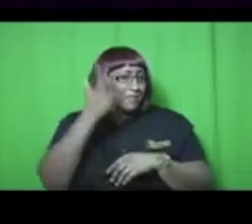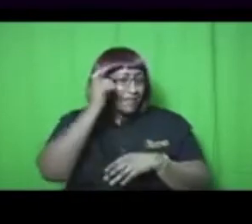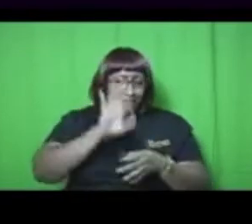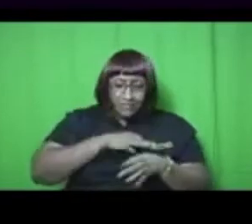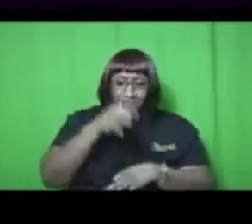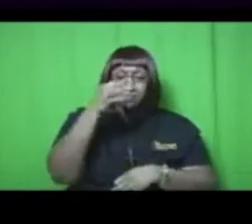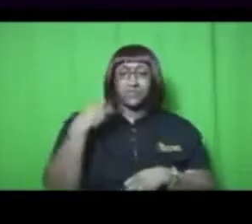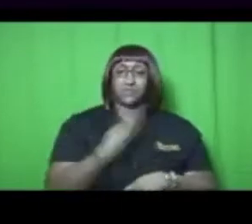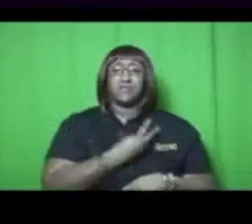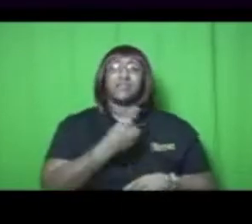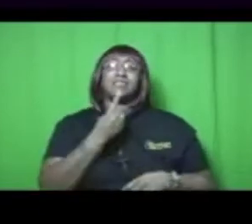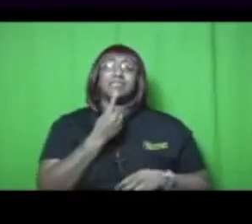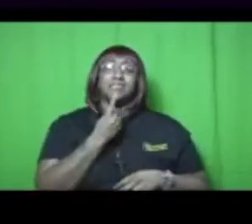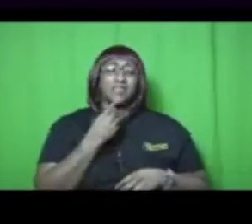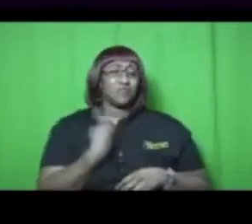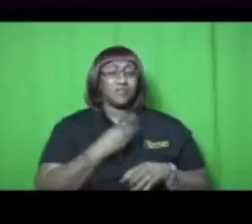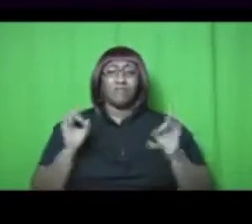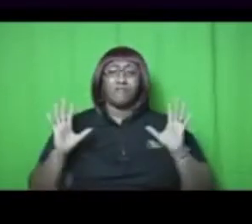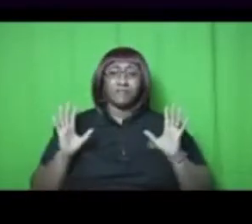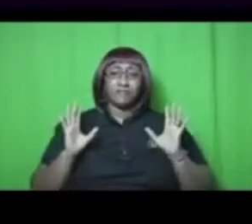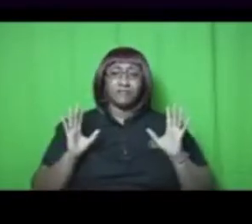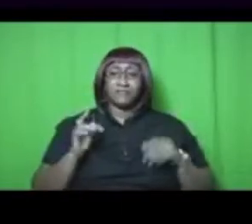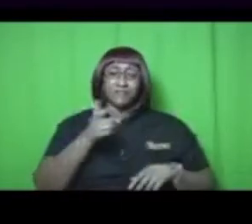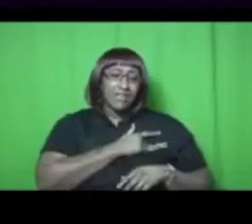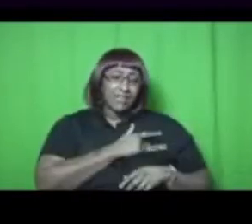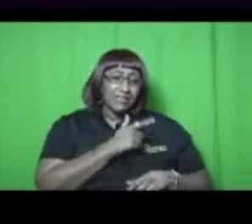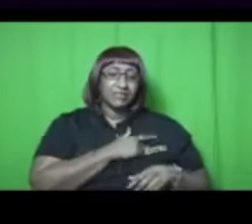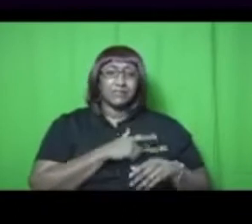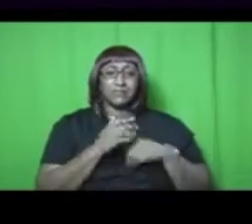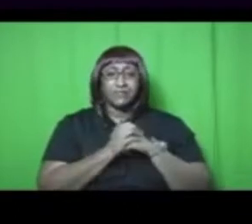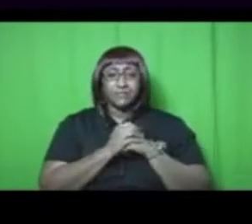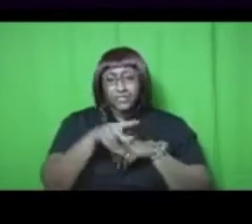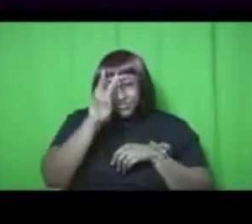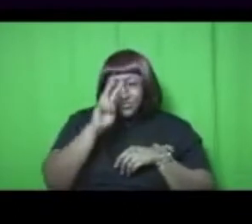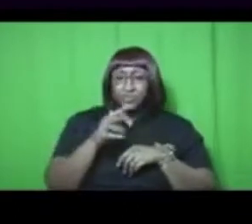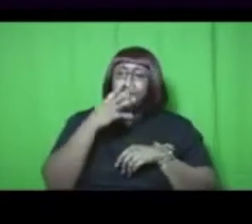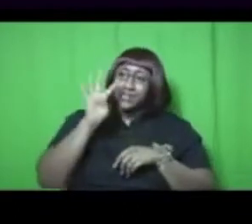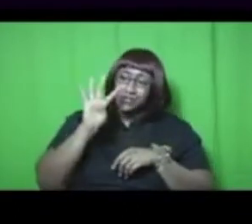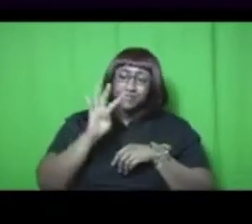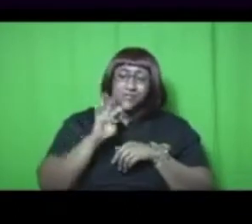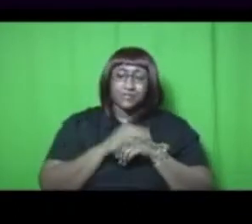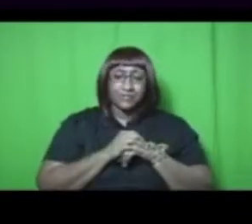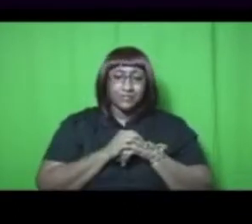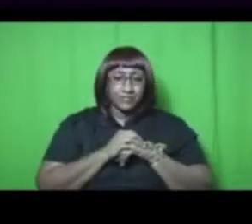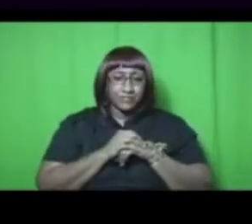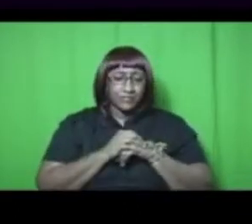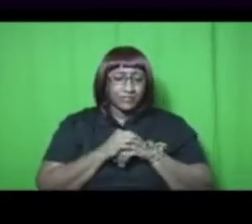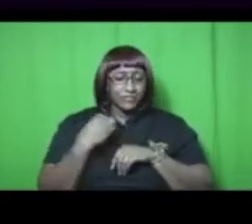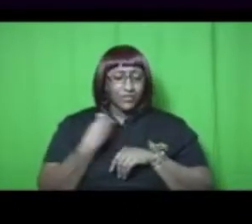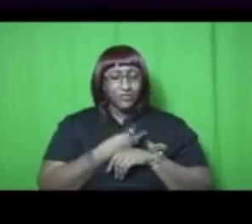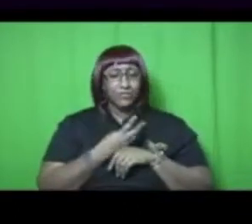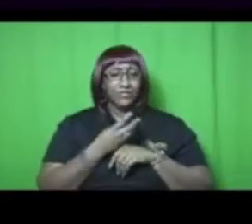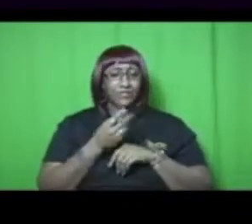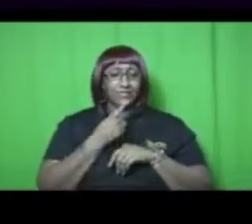and we say we are violent, lazy, stupid, ignorant, and we